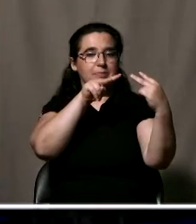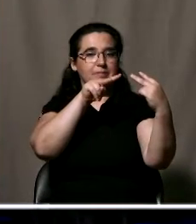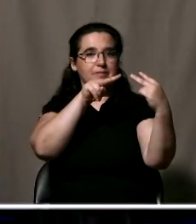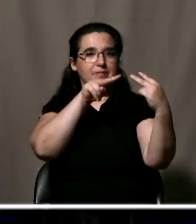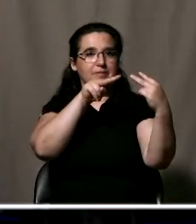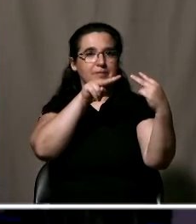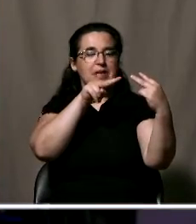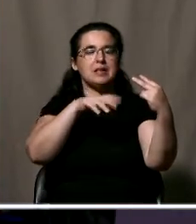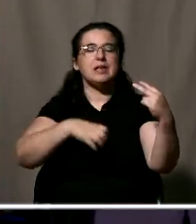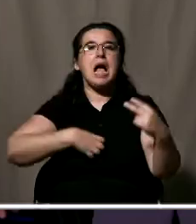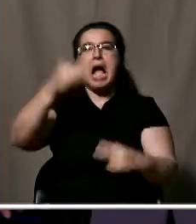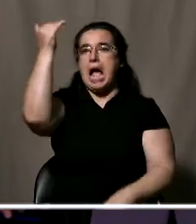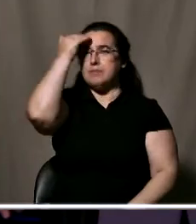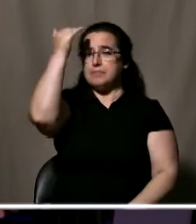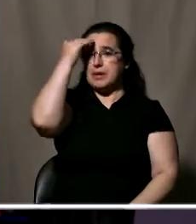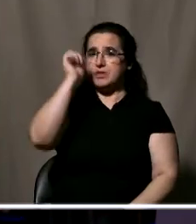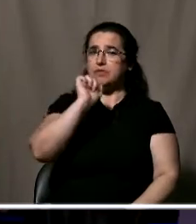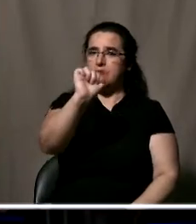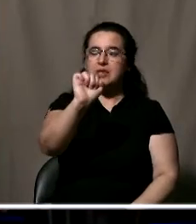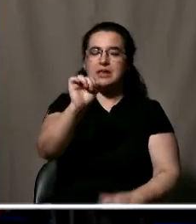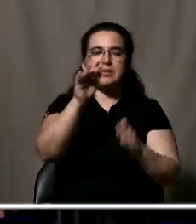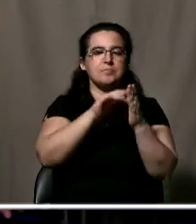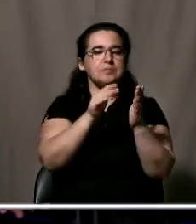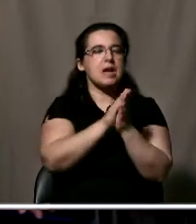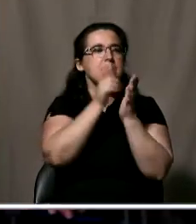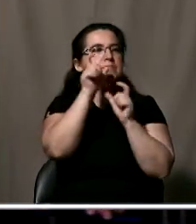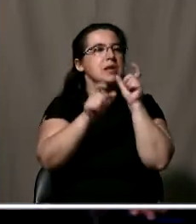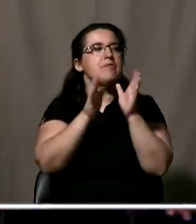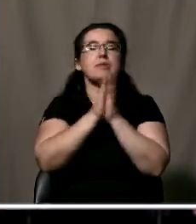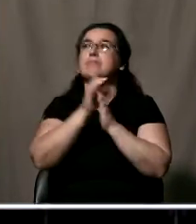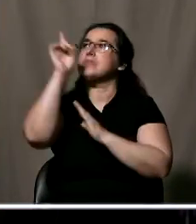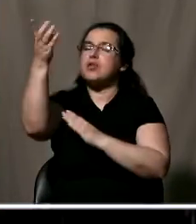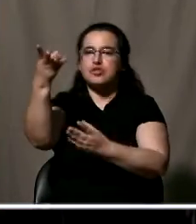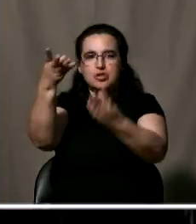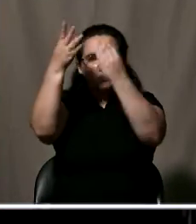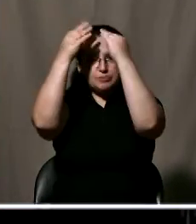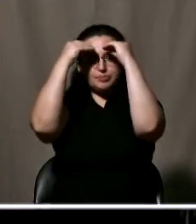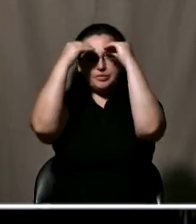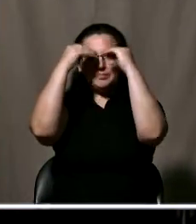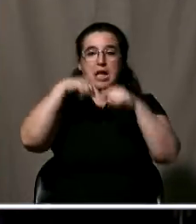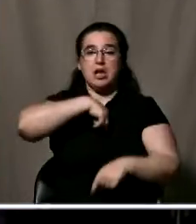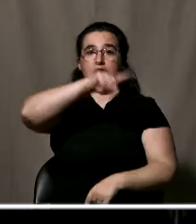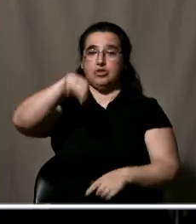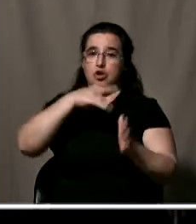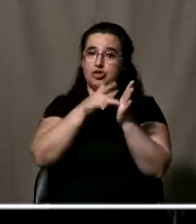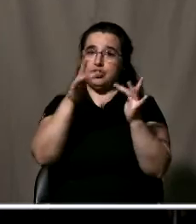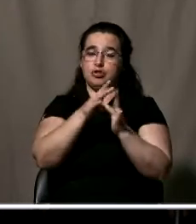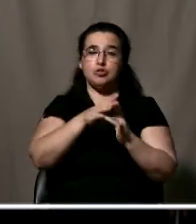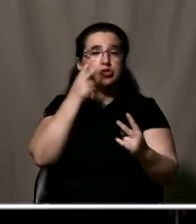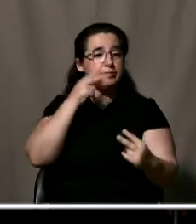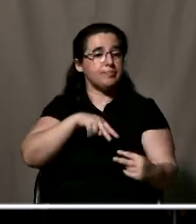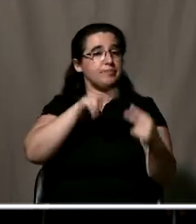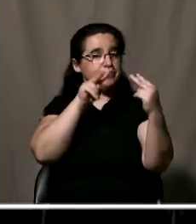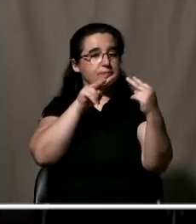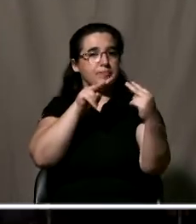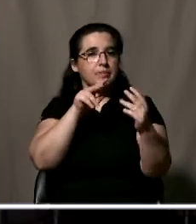his word. Enchendo a vossa mente com a sua palavra. We see Jesus. Nós vemos Jesus in the Gospels of Matthew,